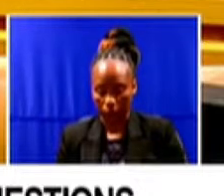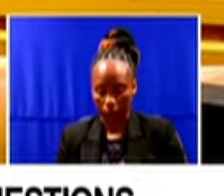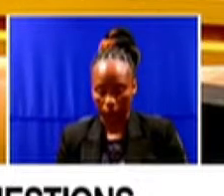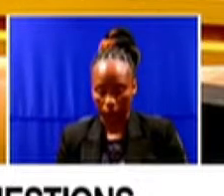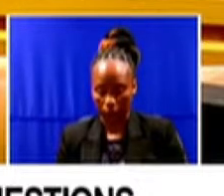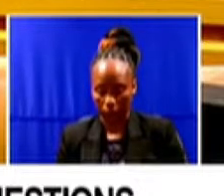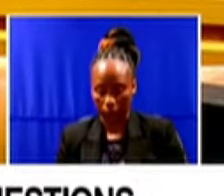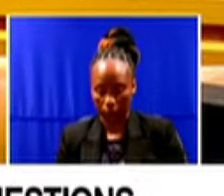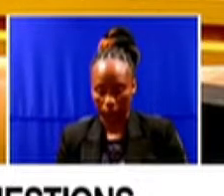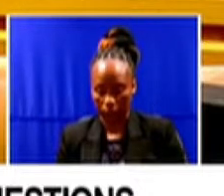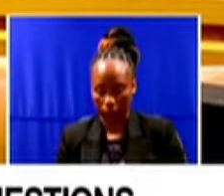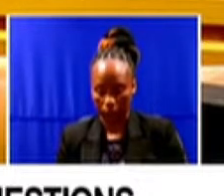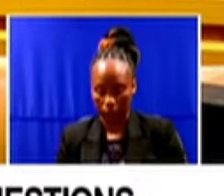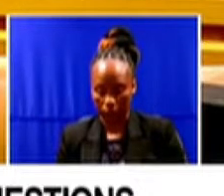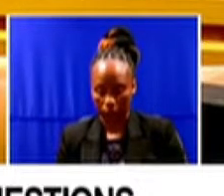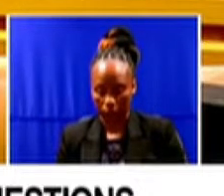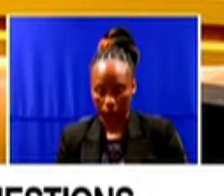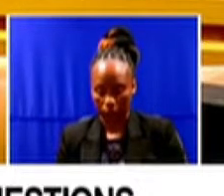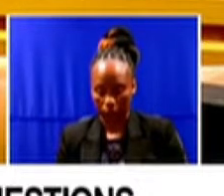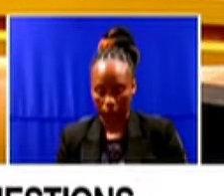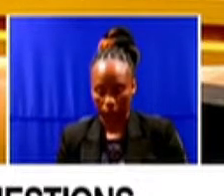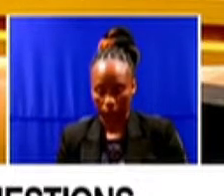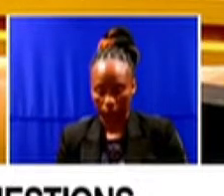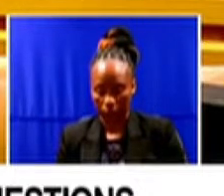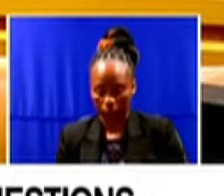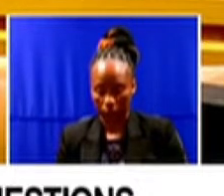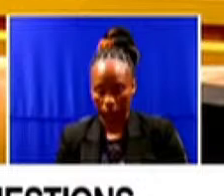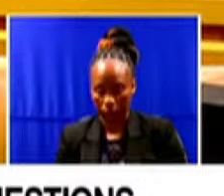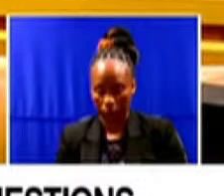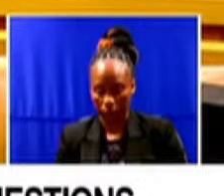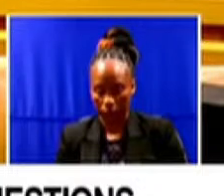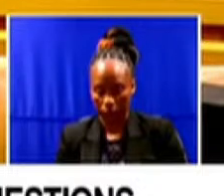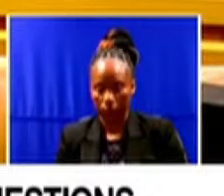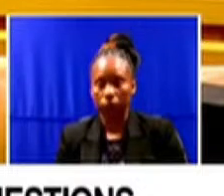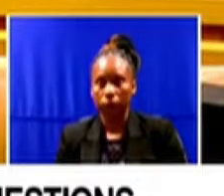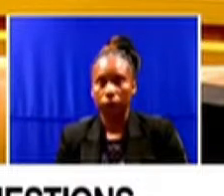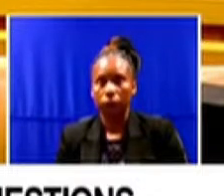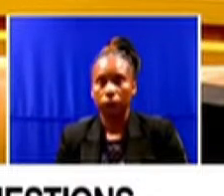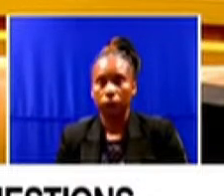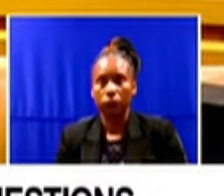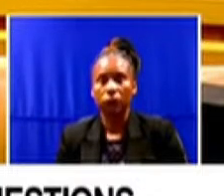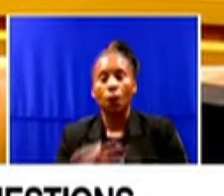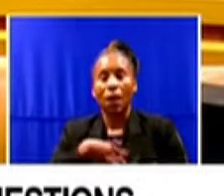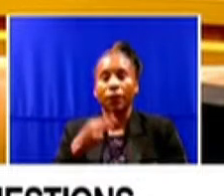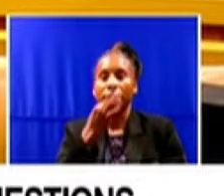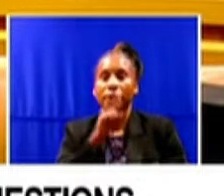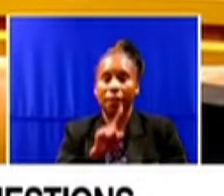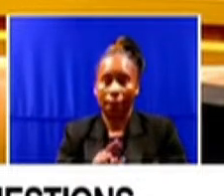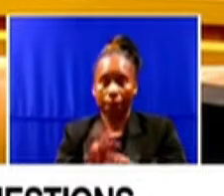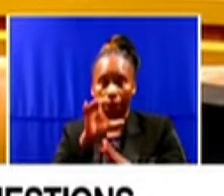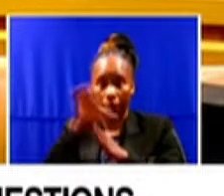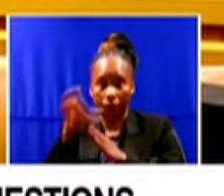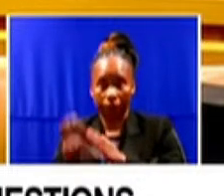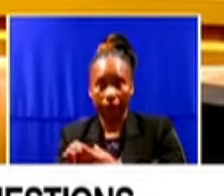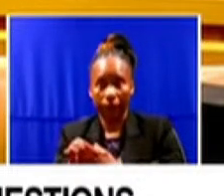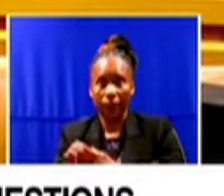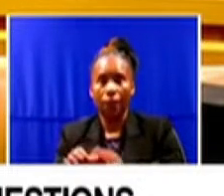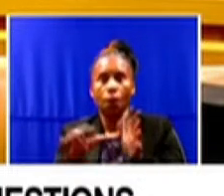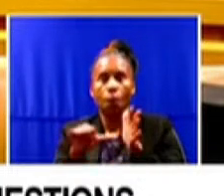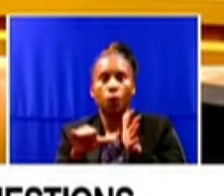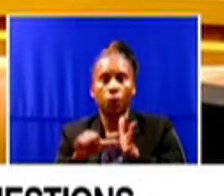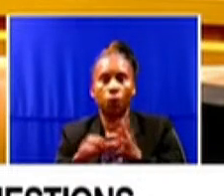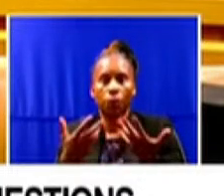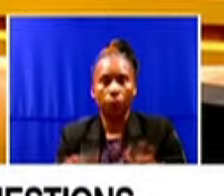esizifuyile singalolu umkhonto mongameli uzuphelele etsheni. I just want to say in closing, it's important that parties that are